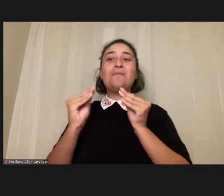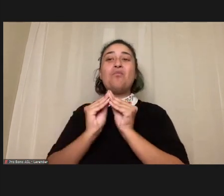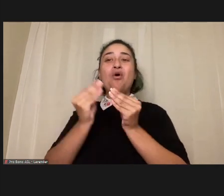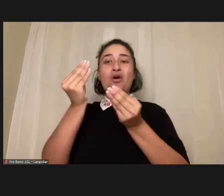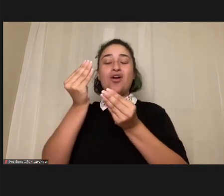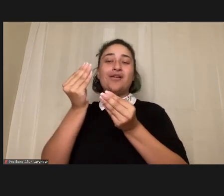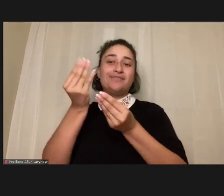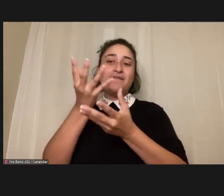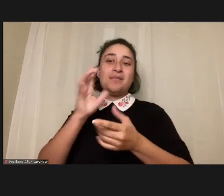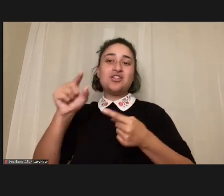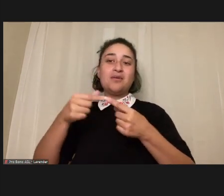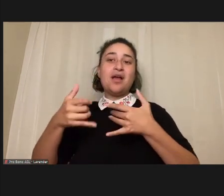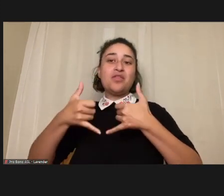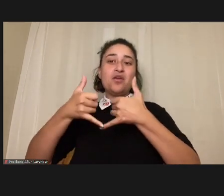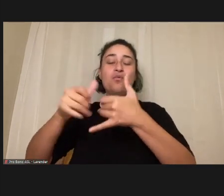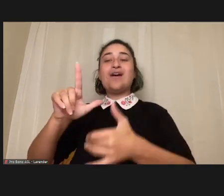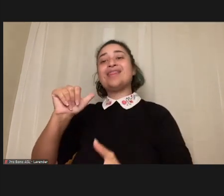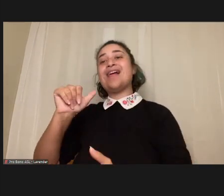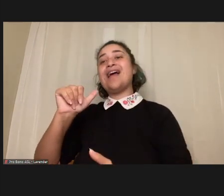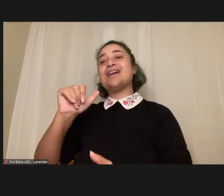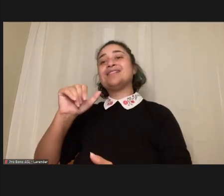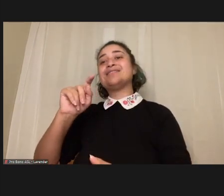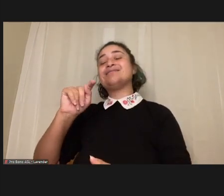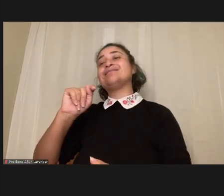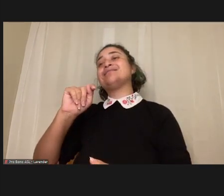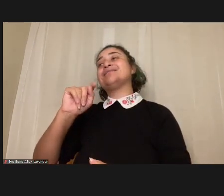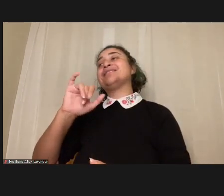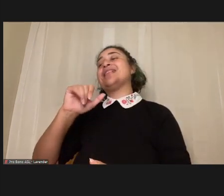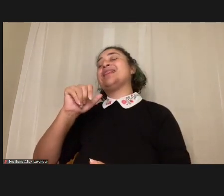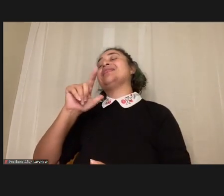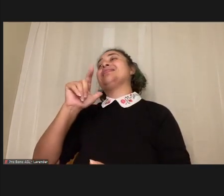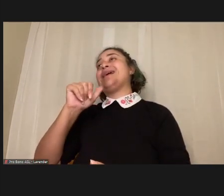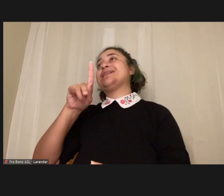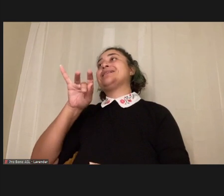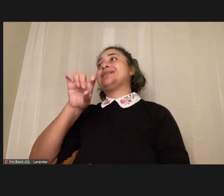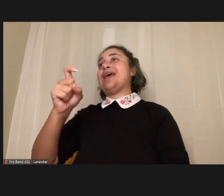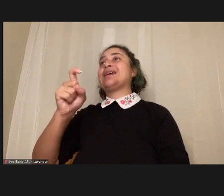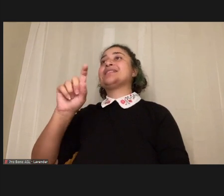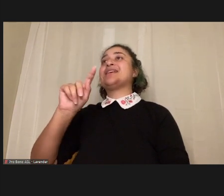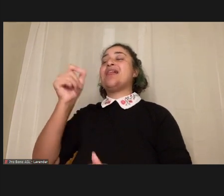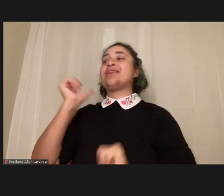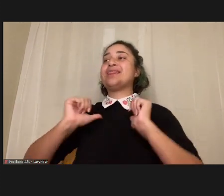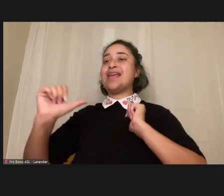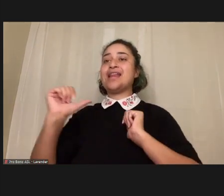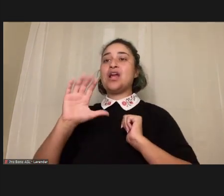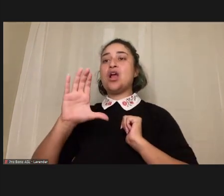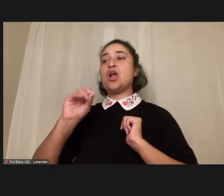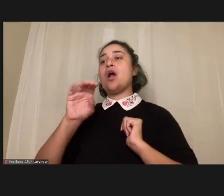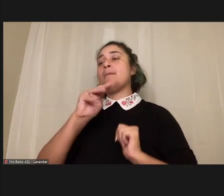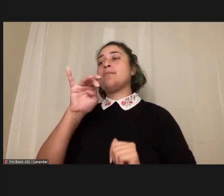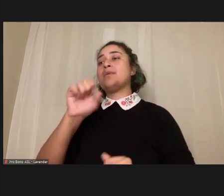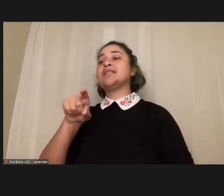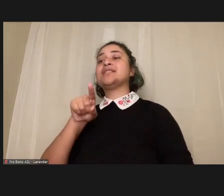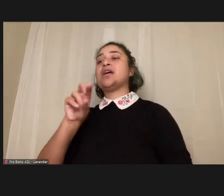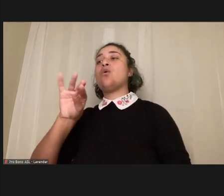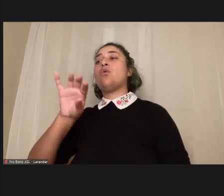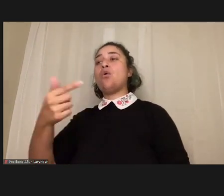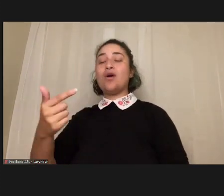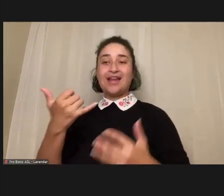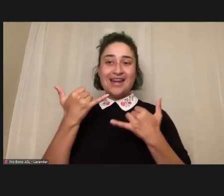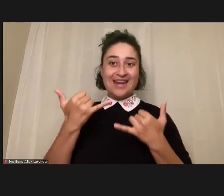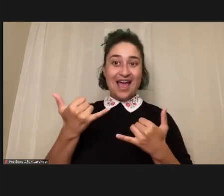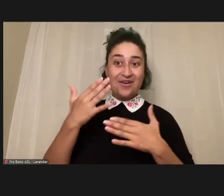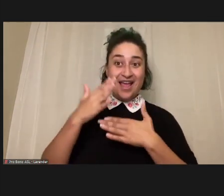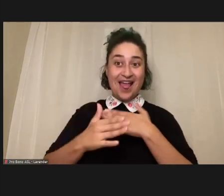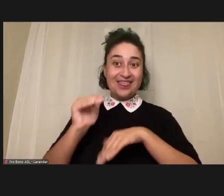at latinxtheatrecommons.com. Thank you all again. To end the night, we'll now get to listen to audio of